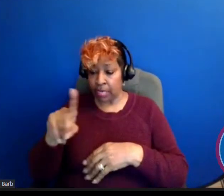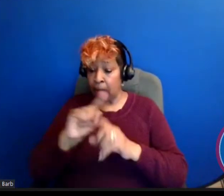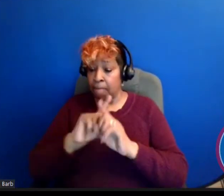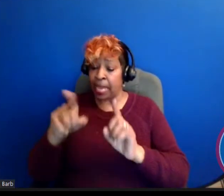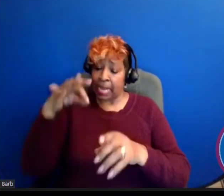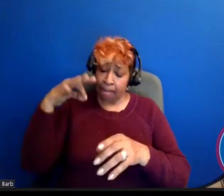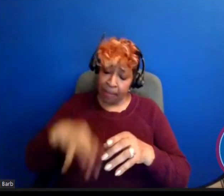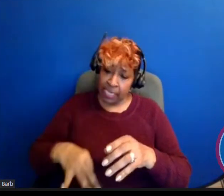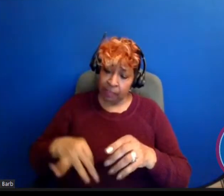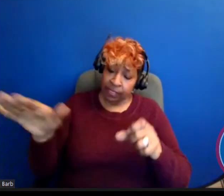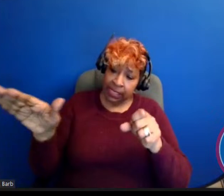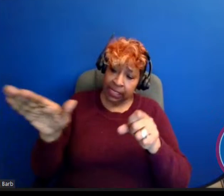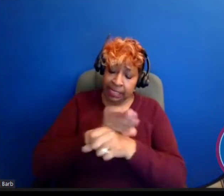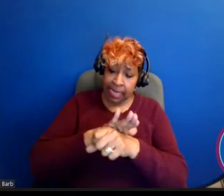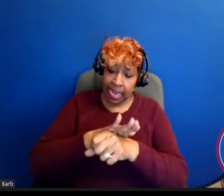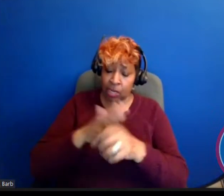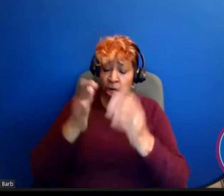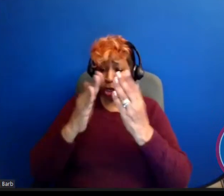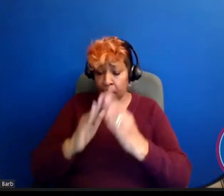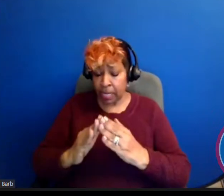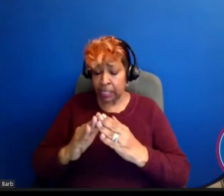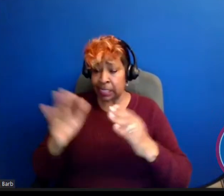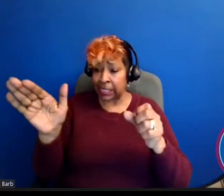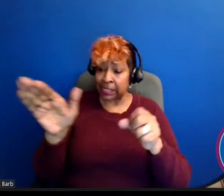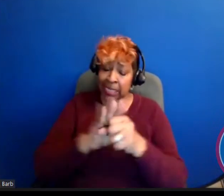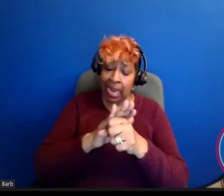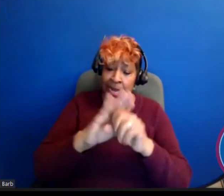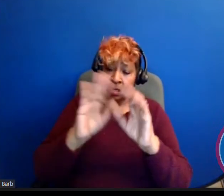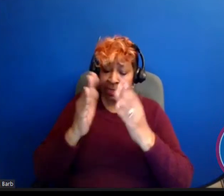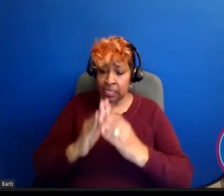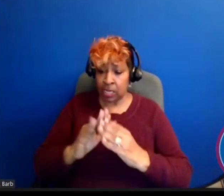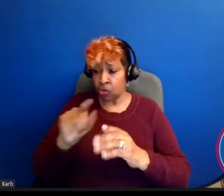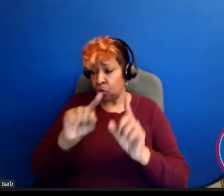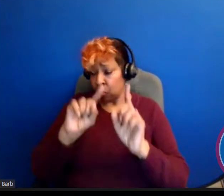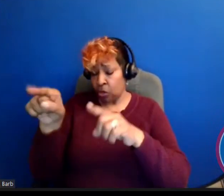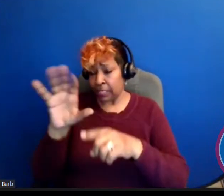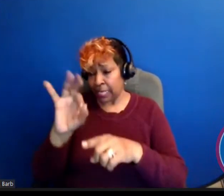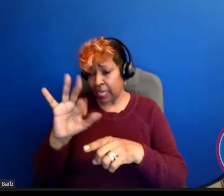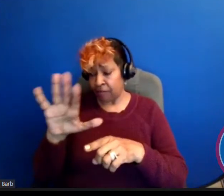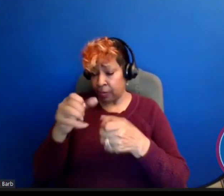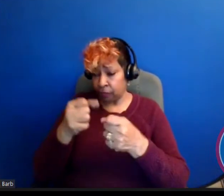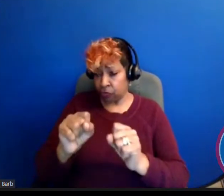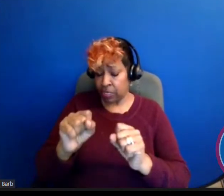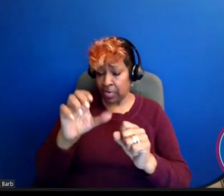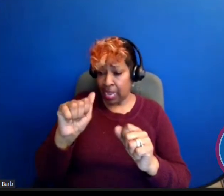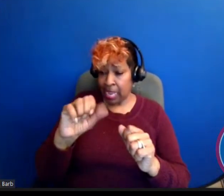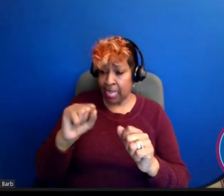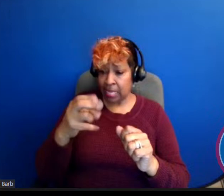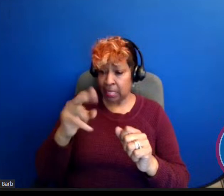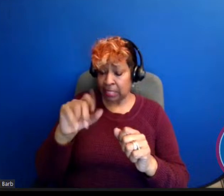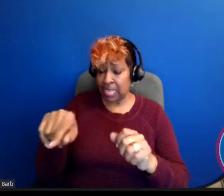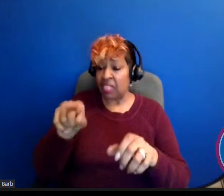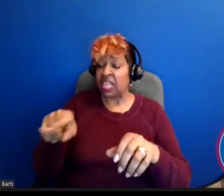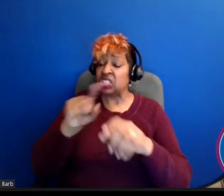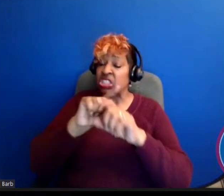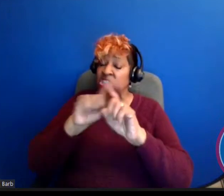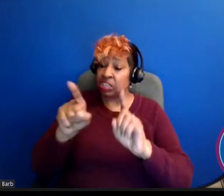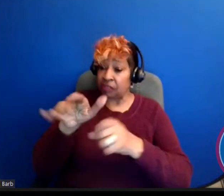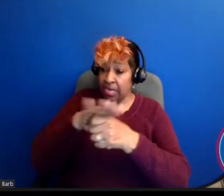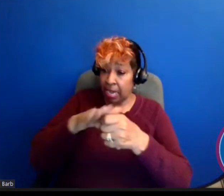city. You go down there to 95th and Ashland, and it's a different neighborhood than Irving Park in